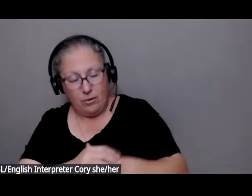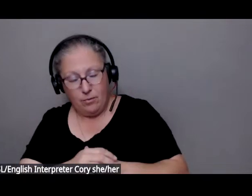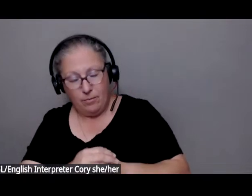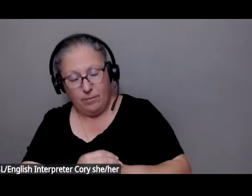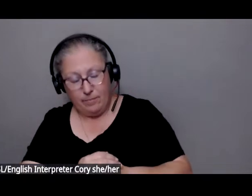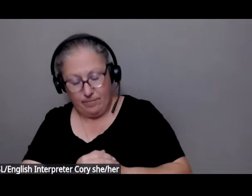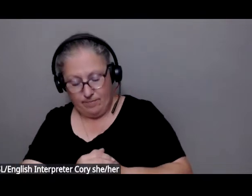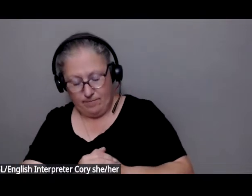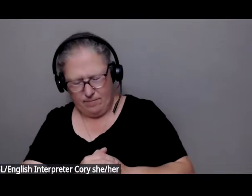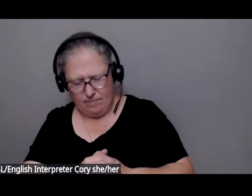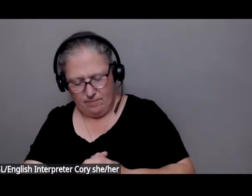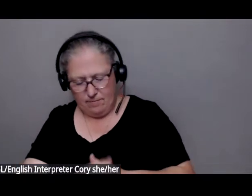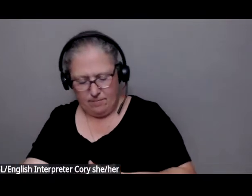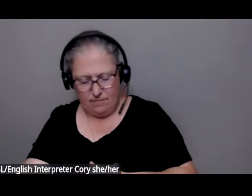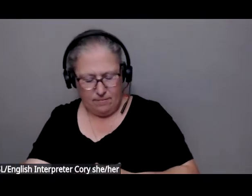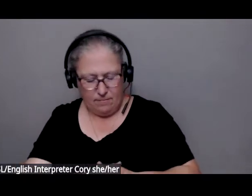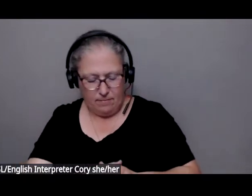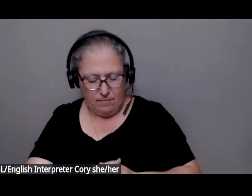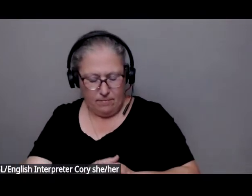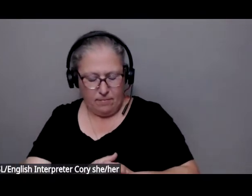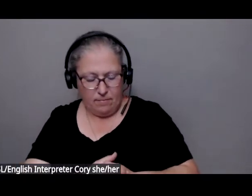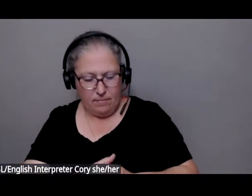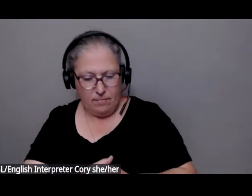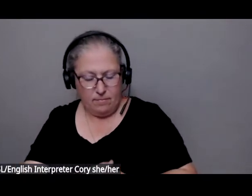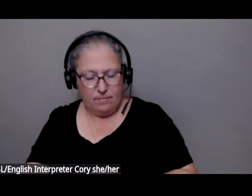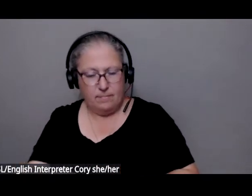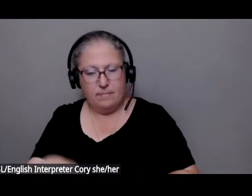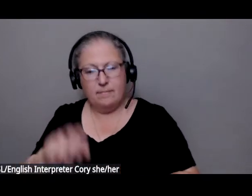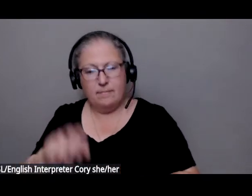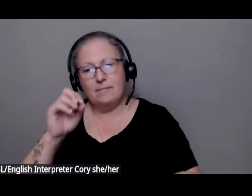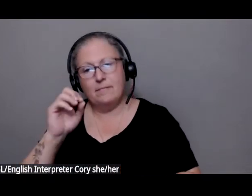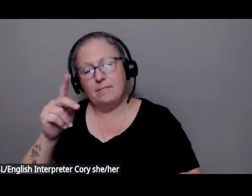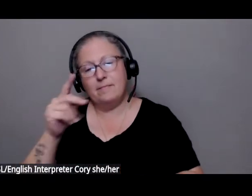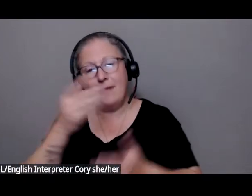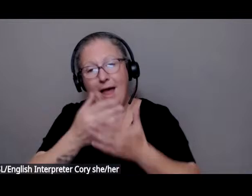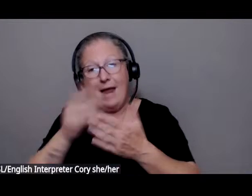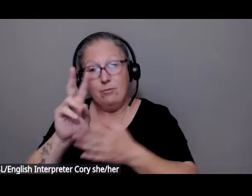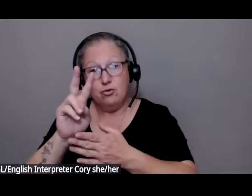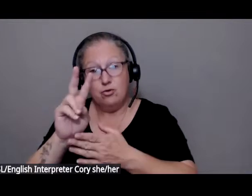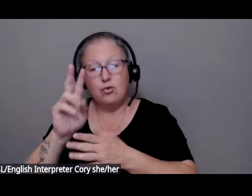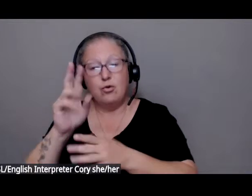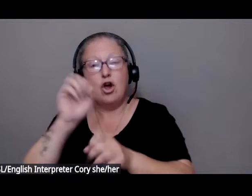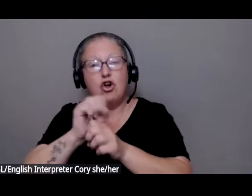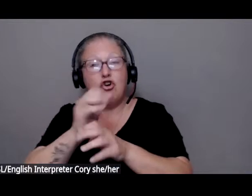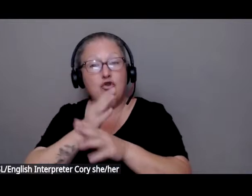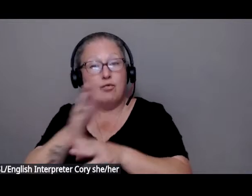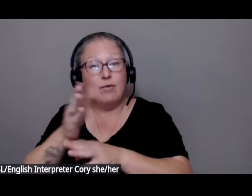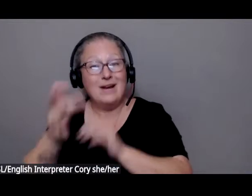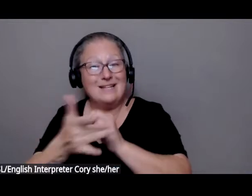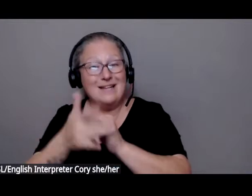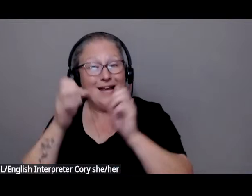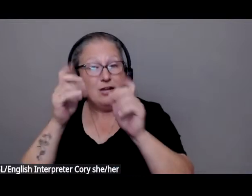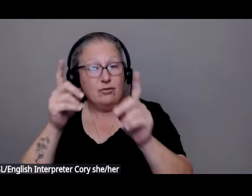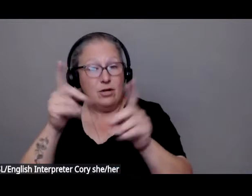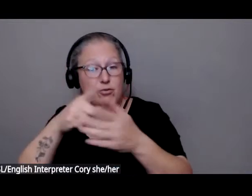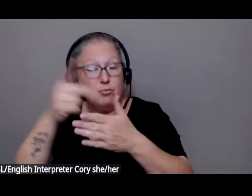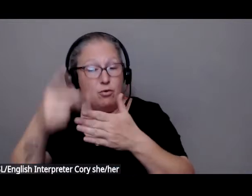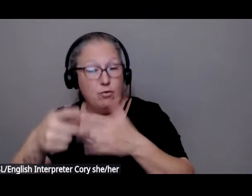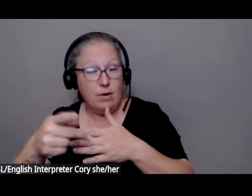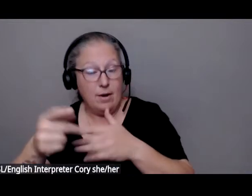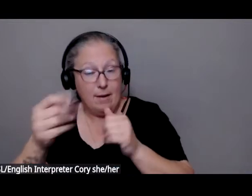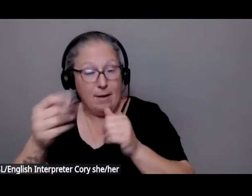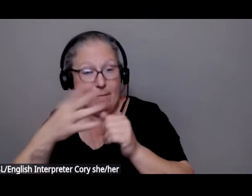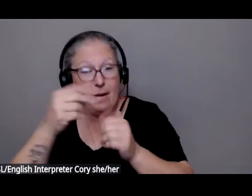We're excited. That's all. Yeah, we're excited. Okay, item This is good 2, work. Career Tech Ed, Education Program and